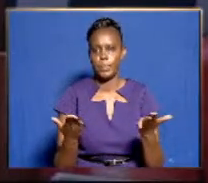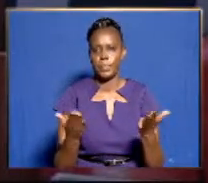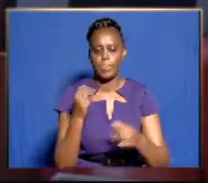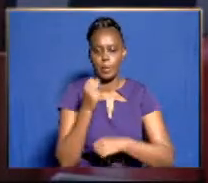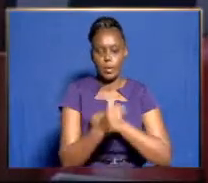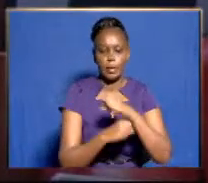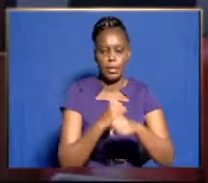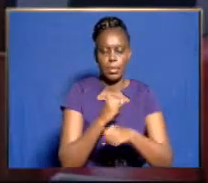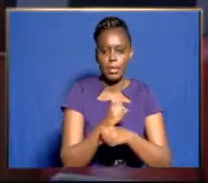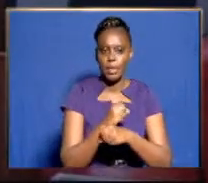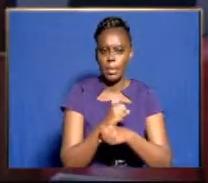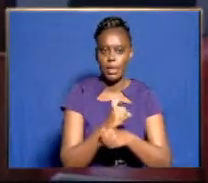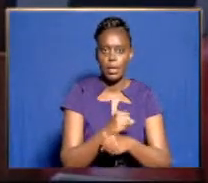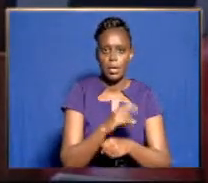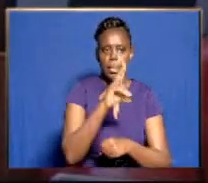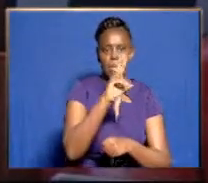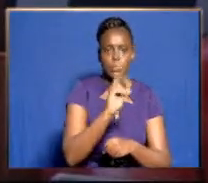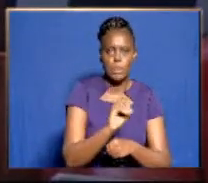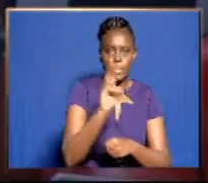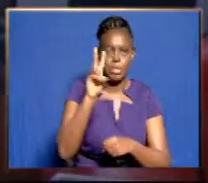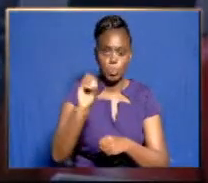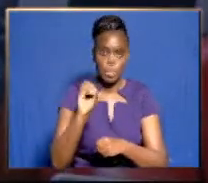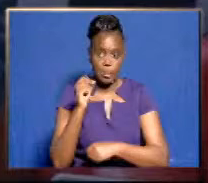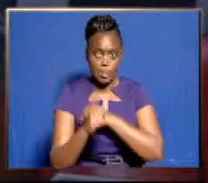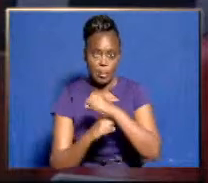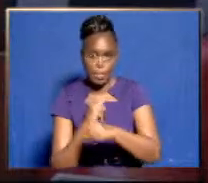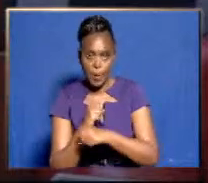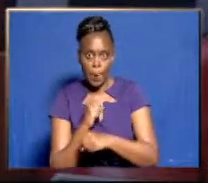year 2020,